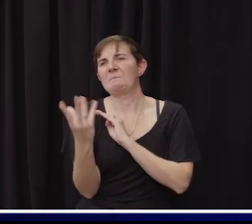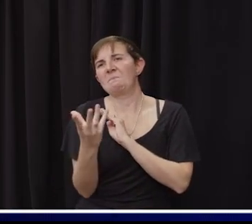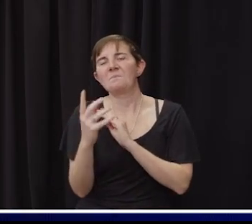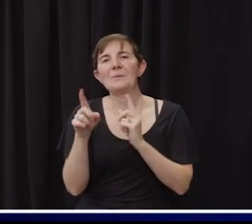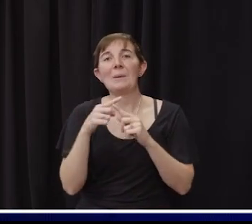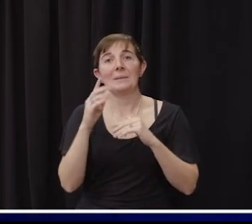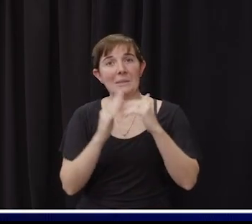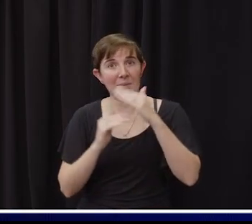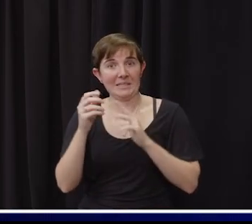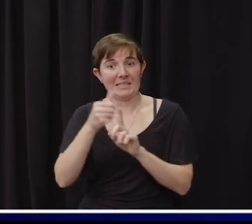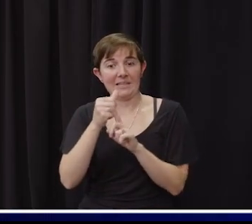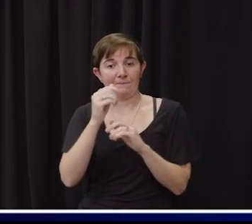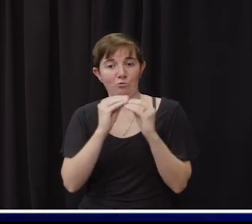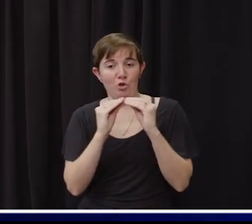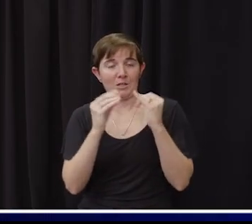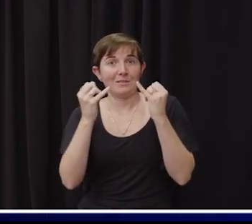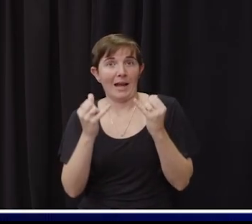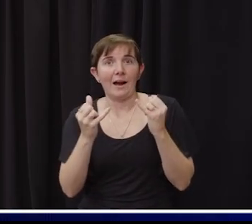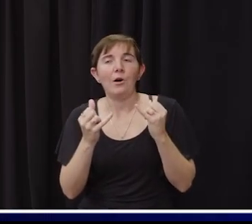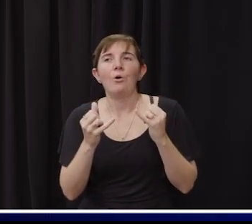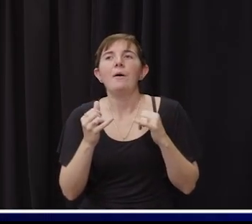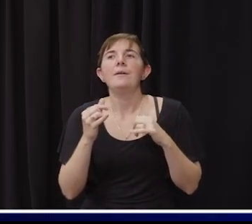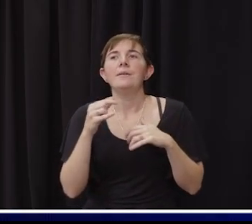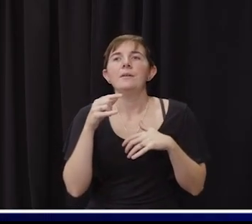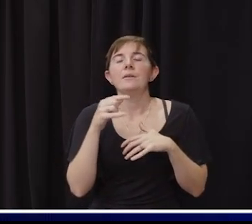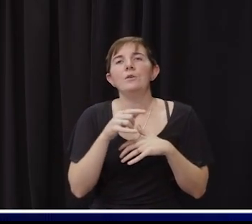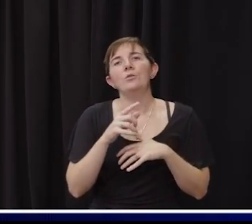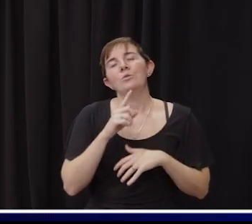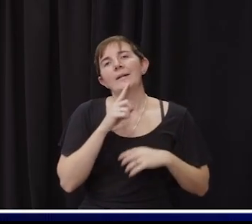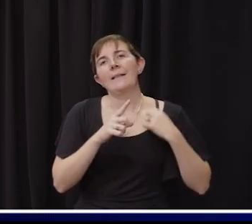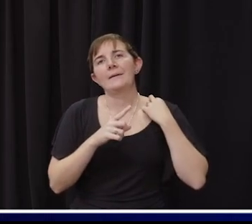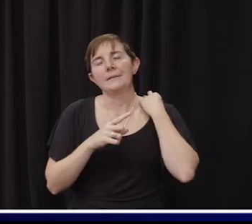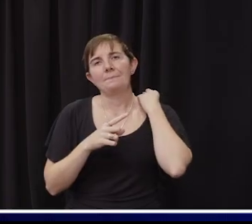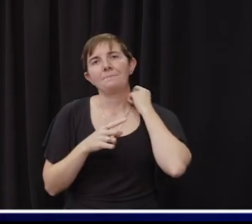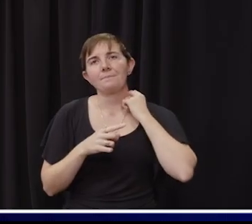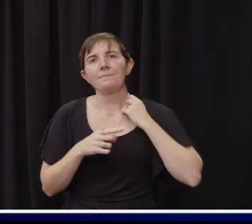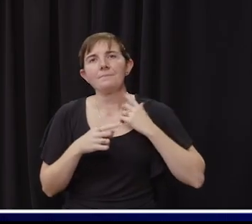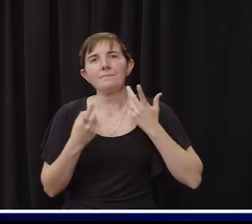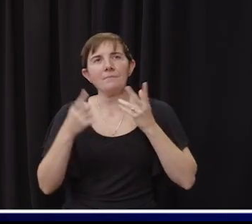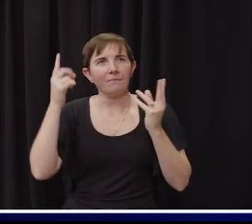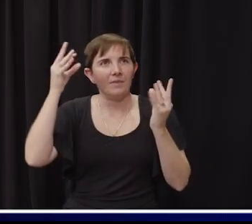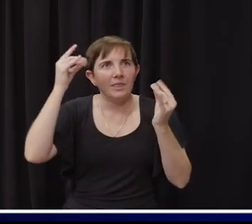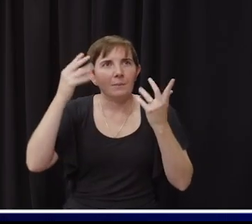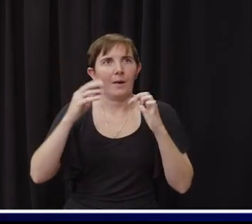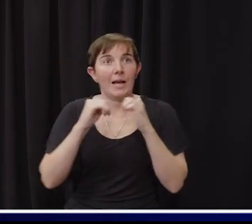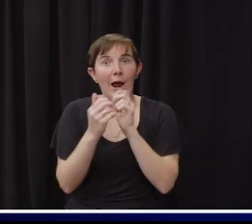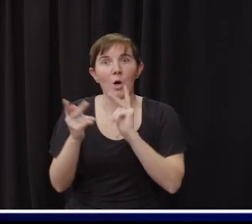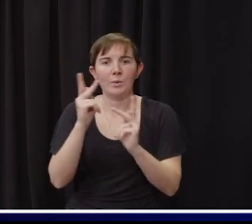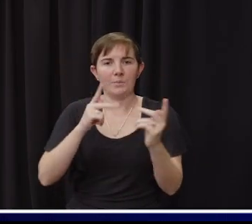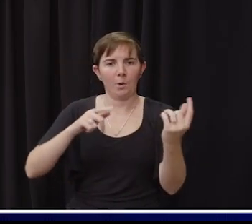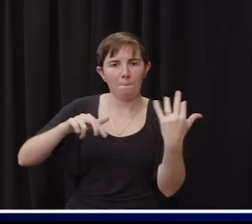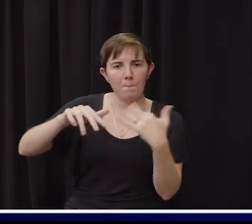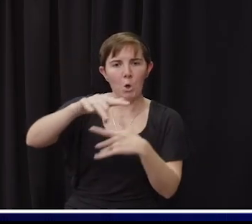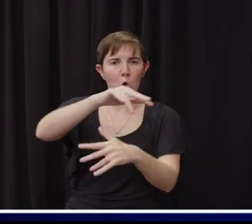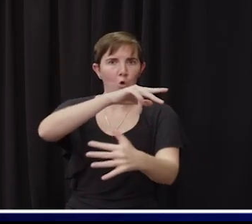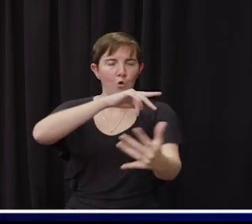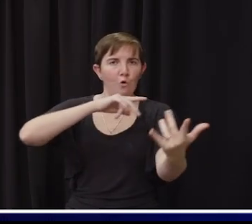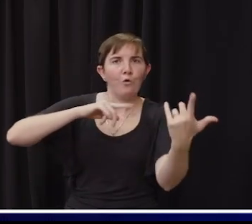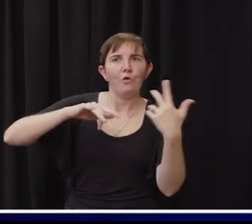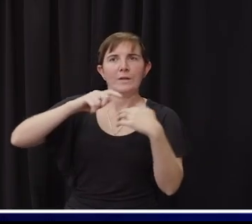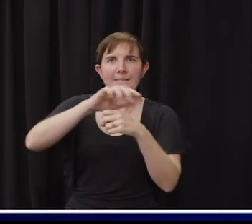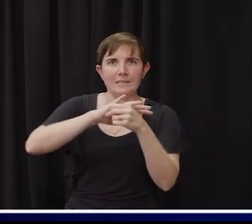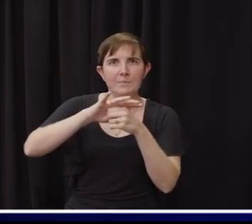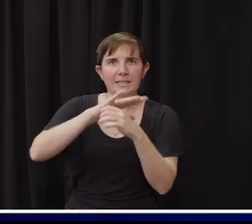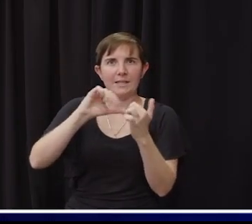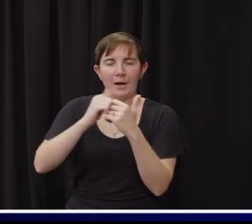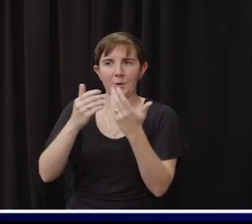the building that's under construction. We really, again, just thinking about how people move through spaces and how you help